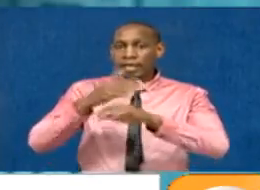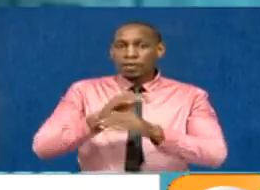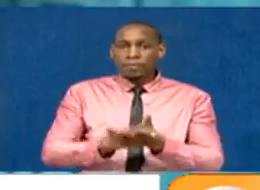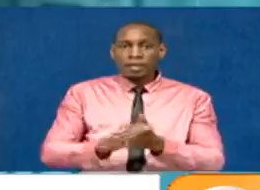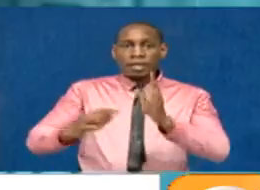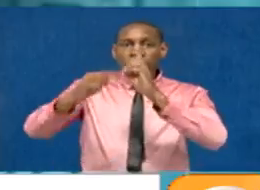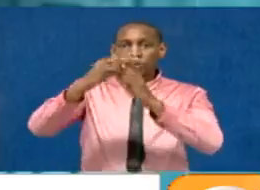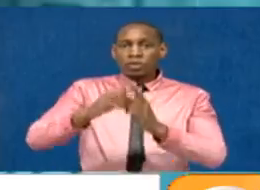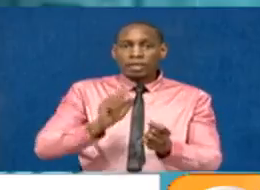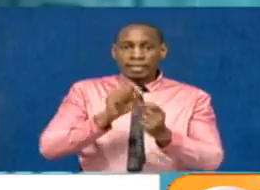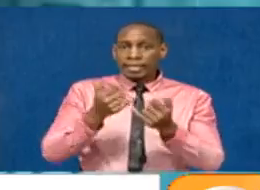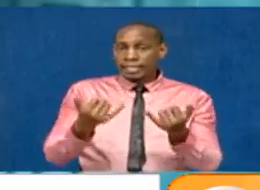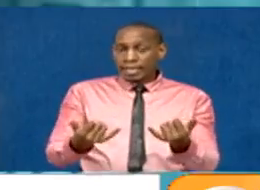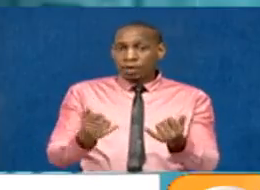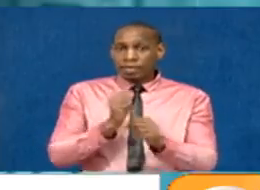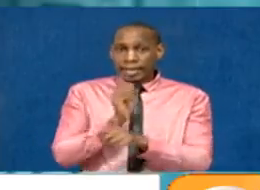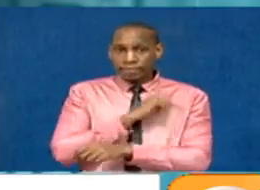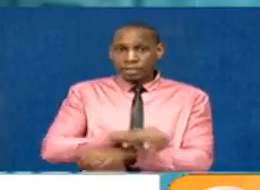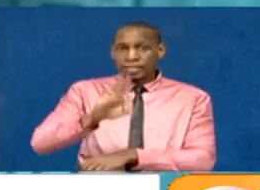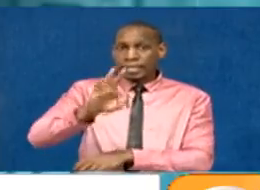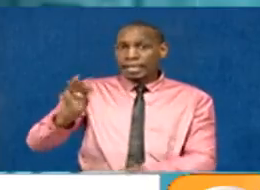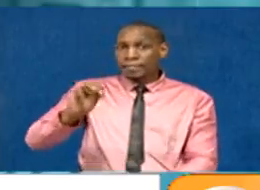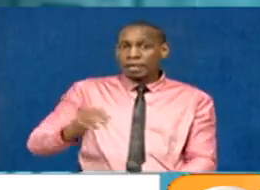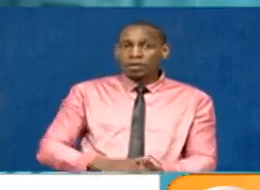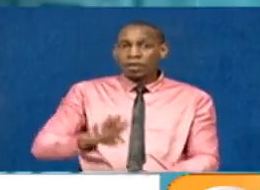299,732, and cumulative tests so far conducted at